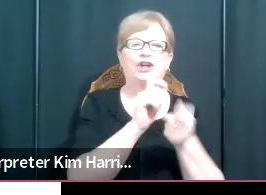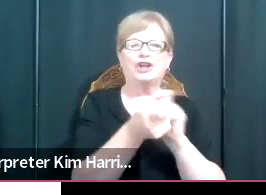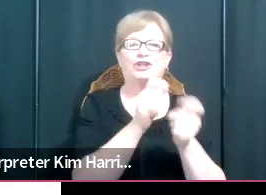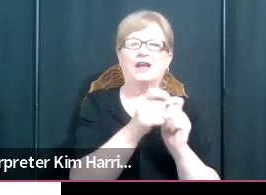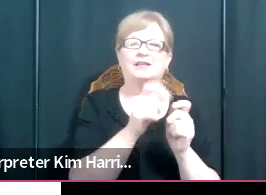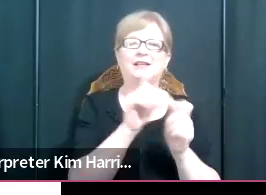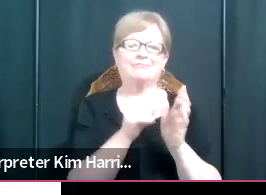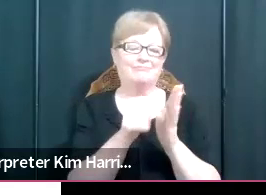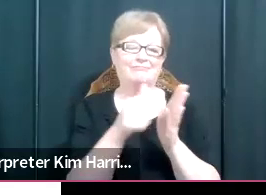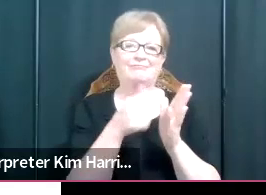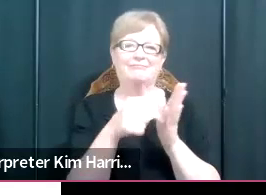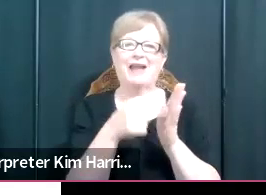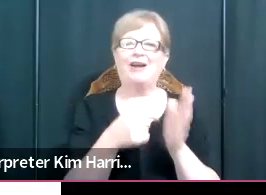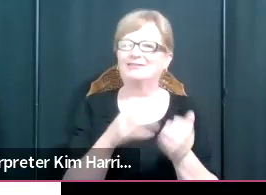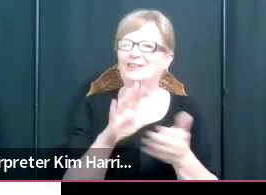thing.